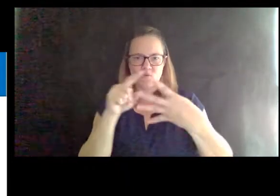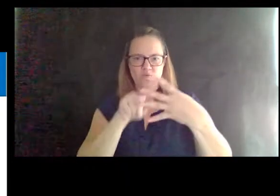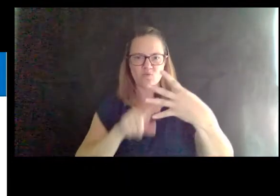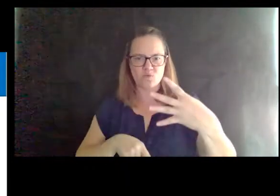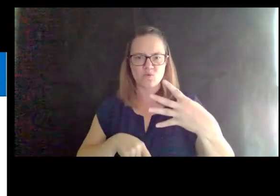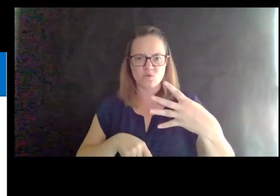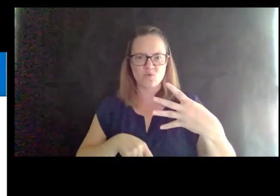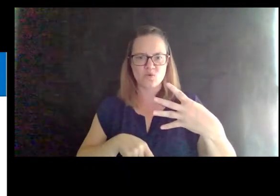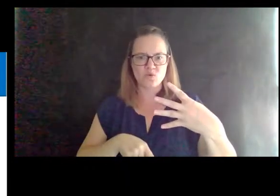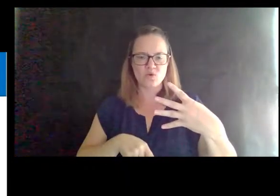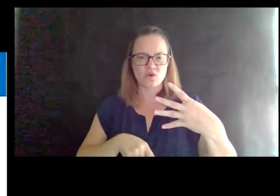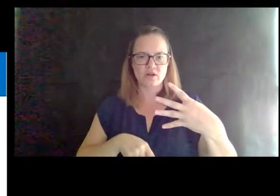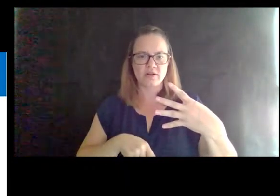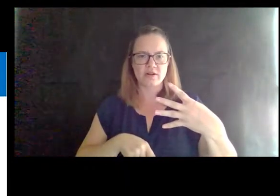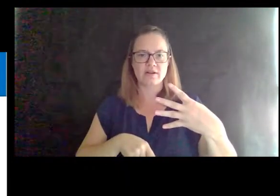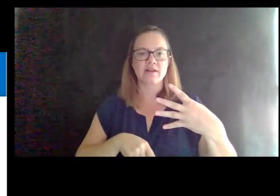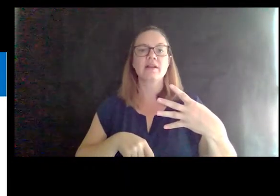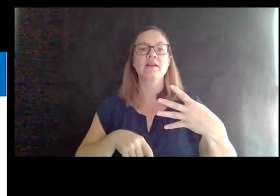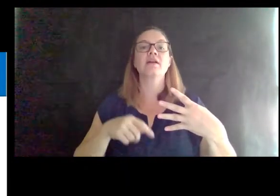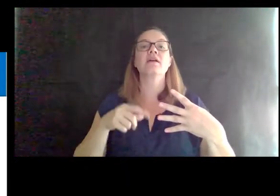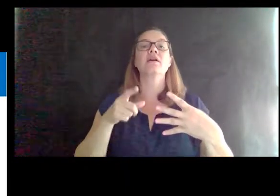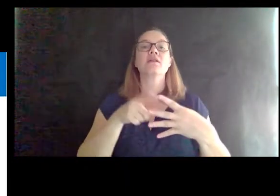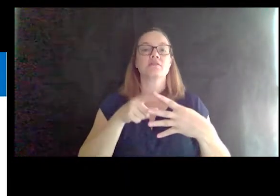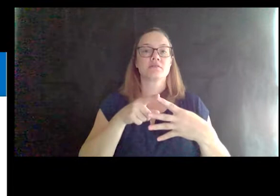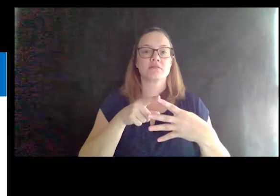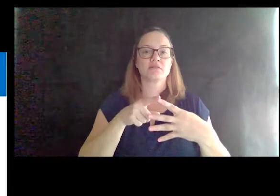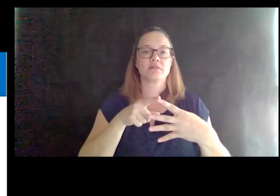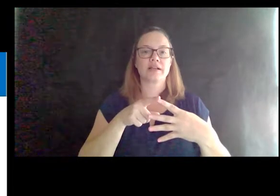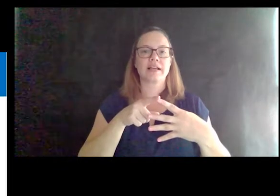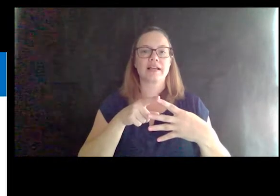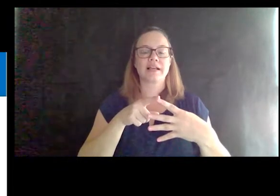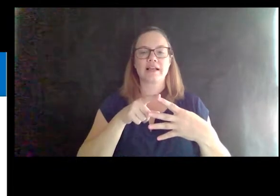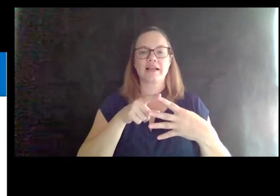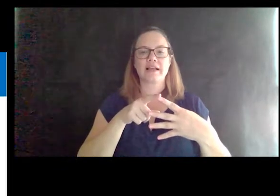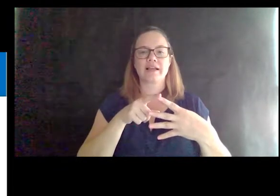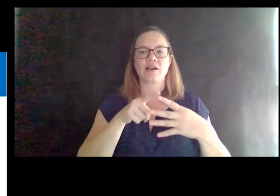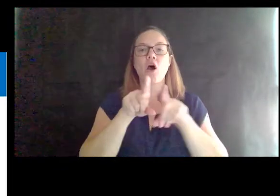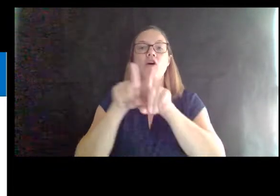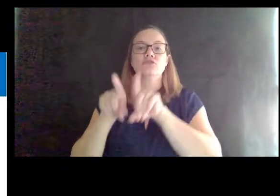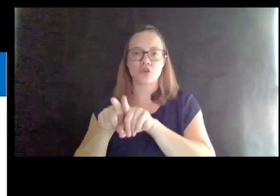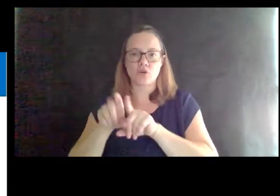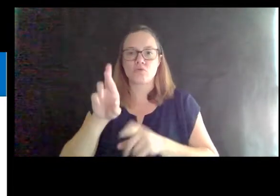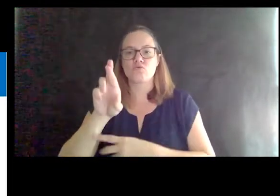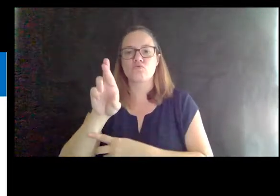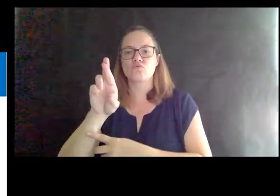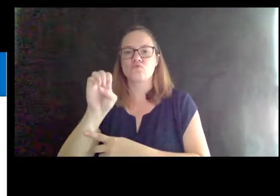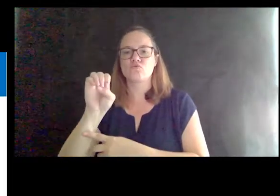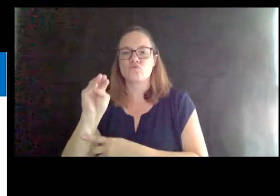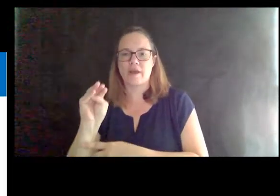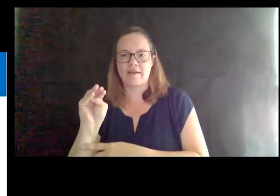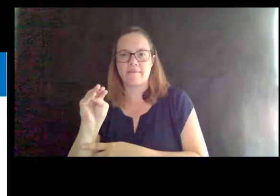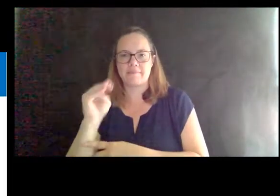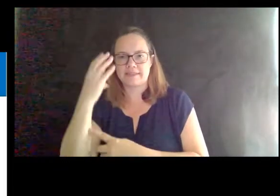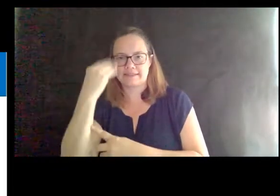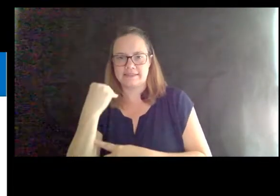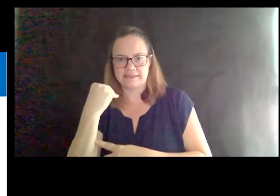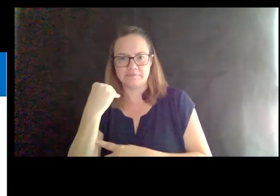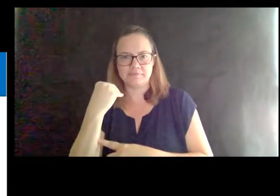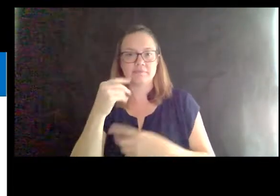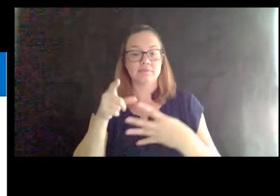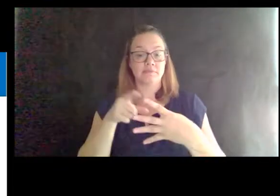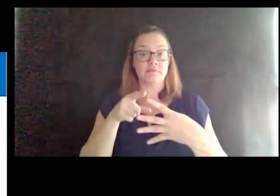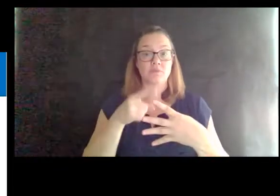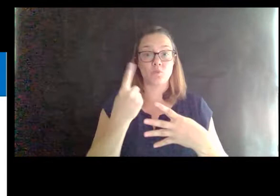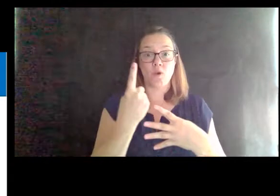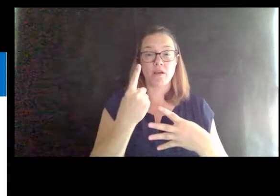in addition to rapid eye movement or REM sleep. The stage one is a